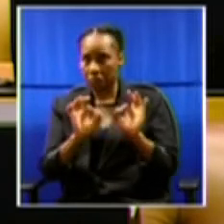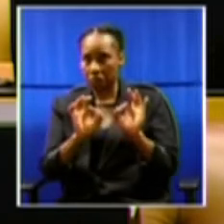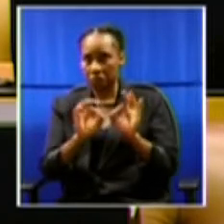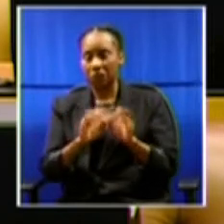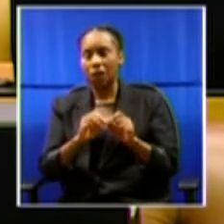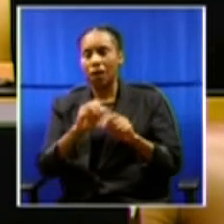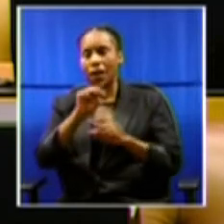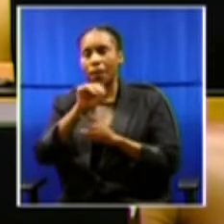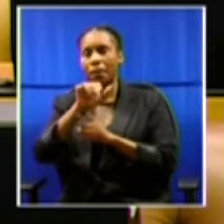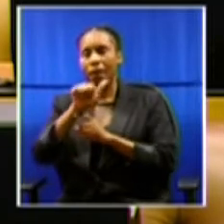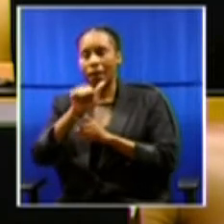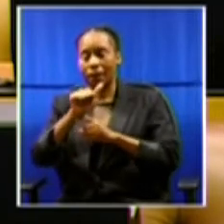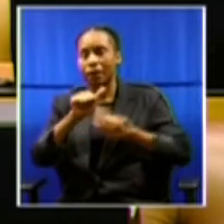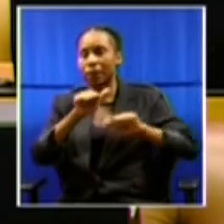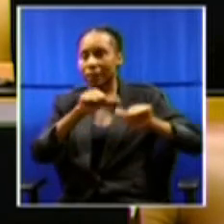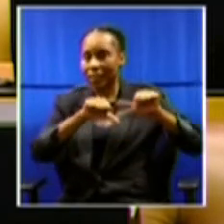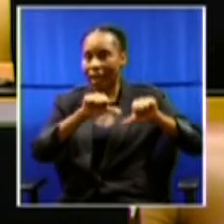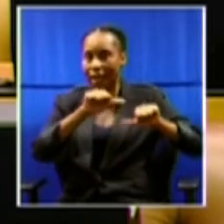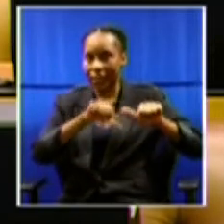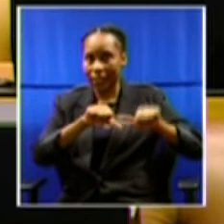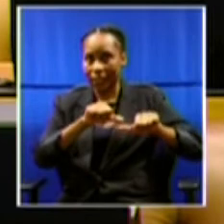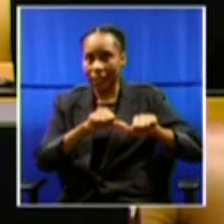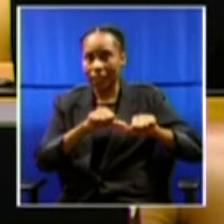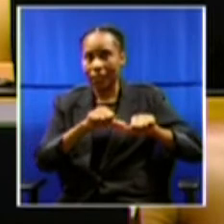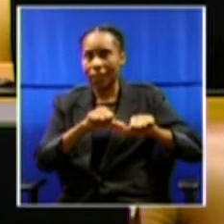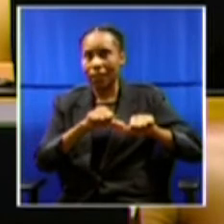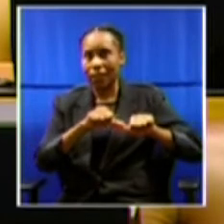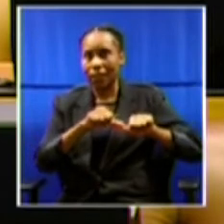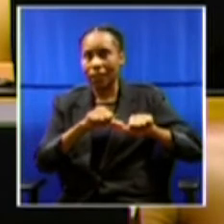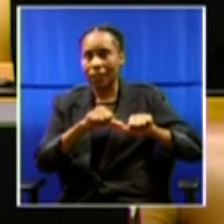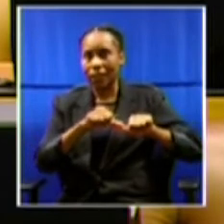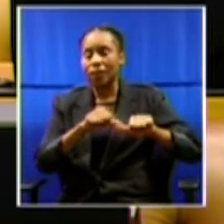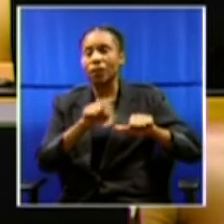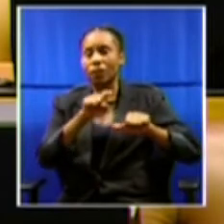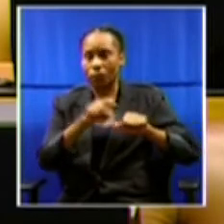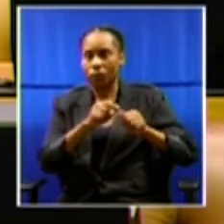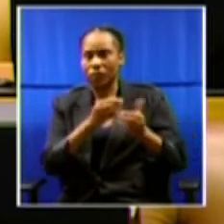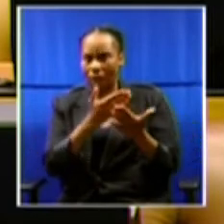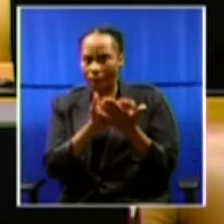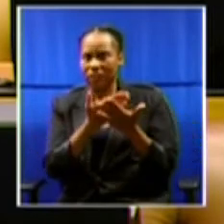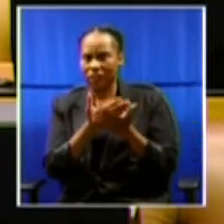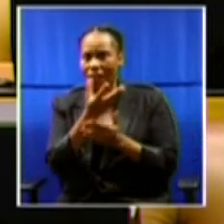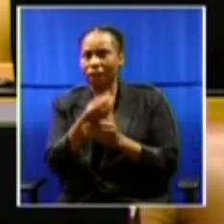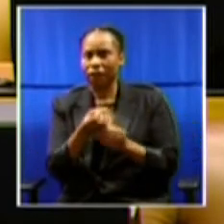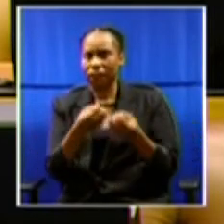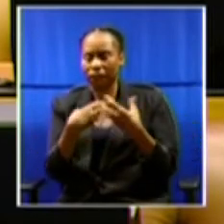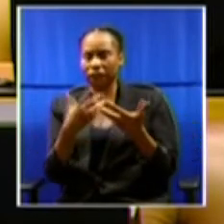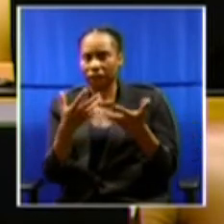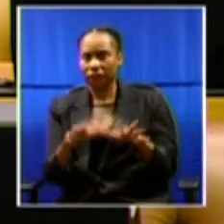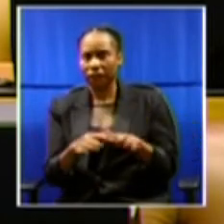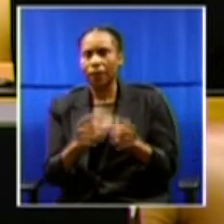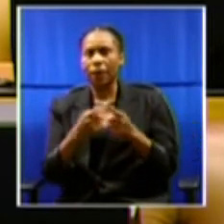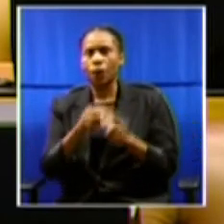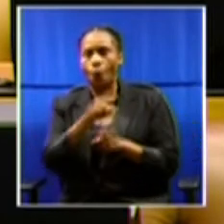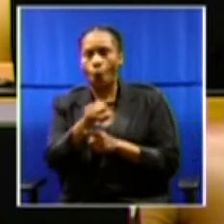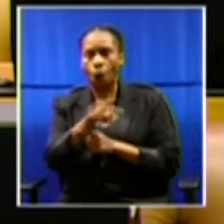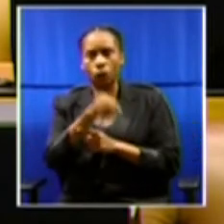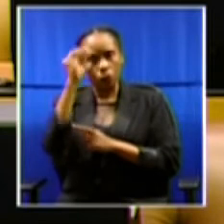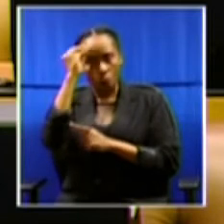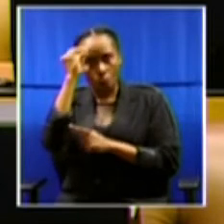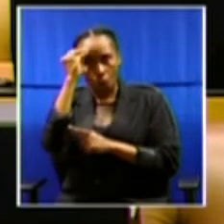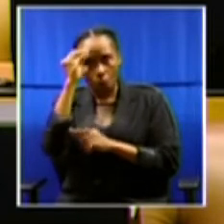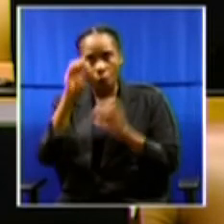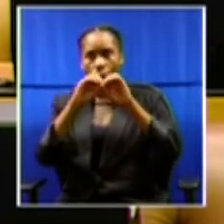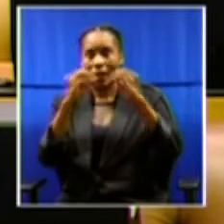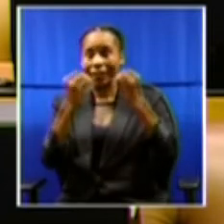They've grown and they've given us the capacity, but as we all know, the organization needs to